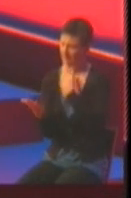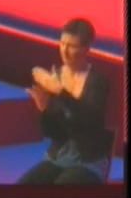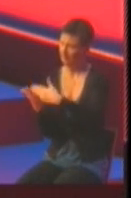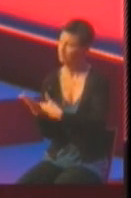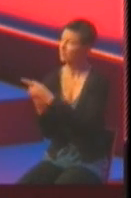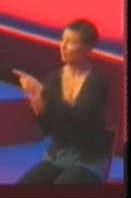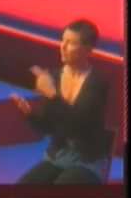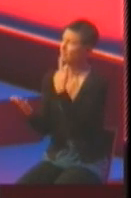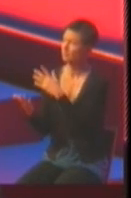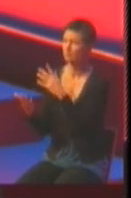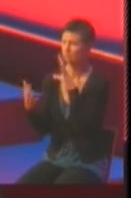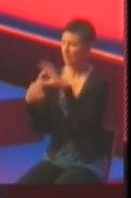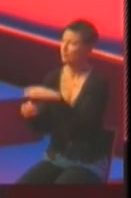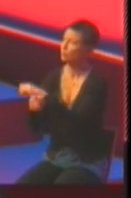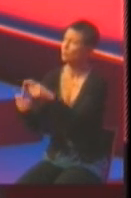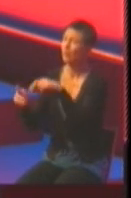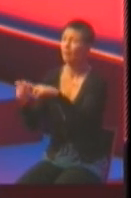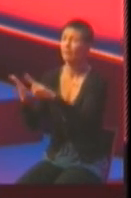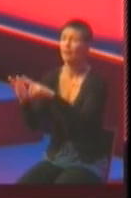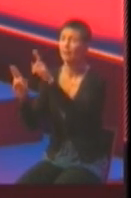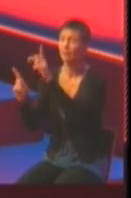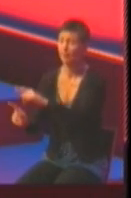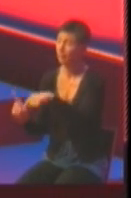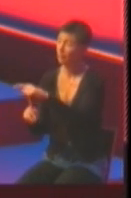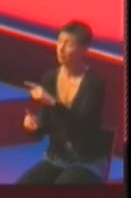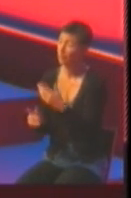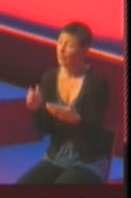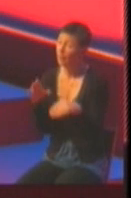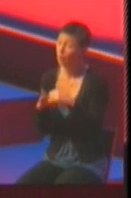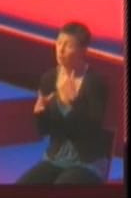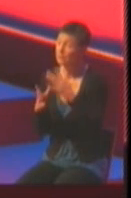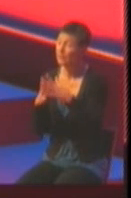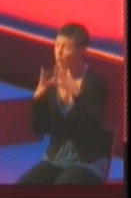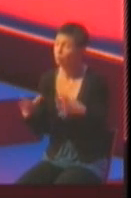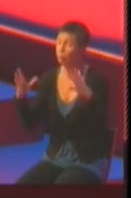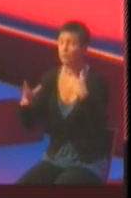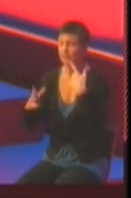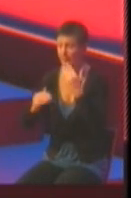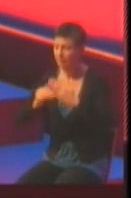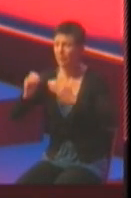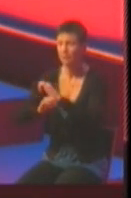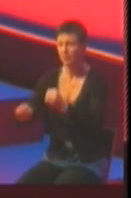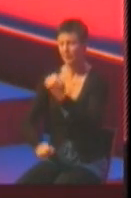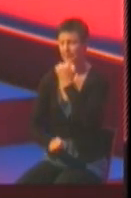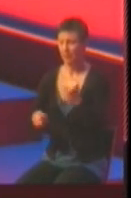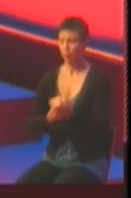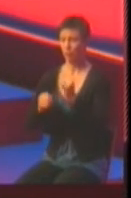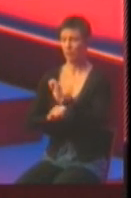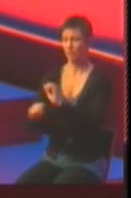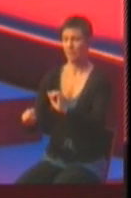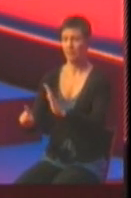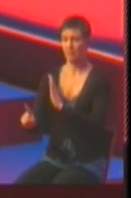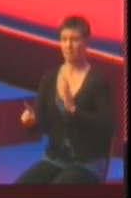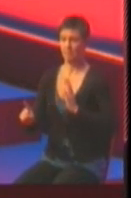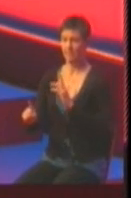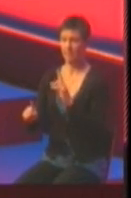important to the Afghan people, including increasing and building up the size and the strength